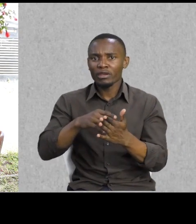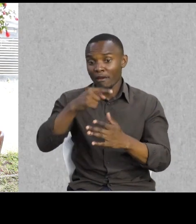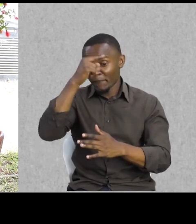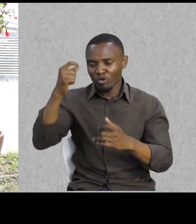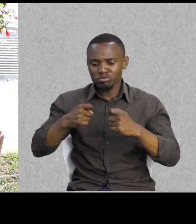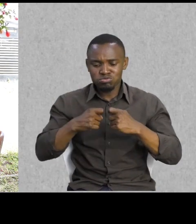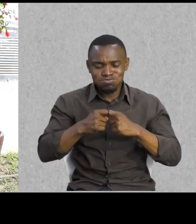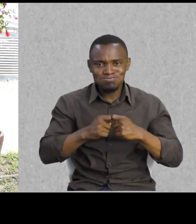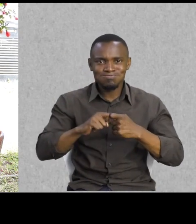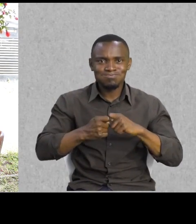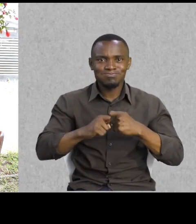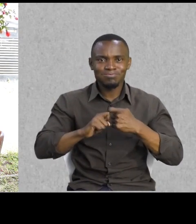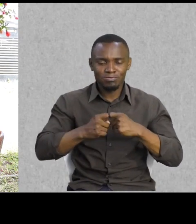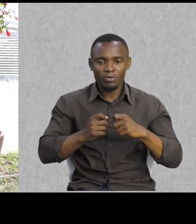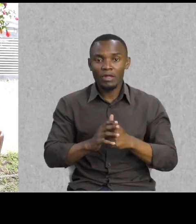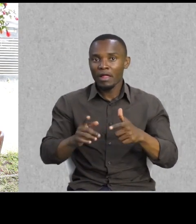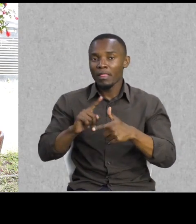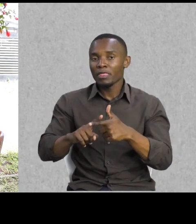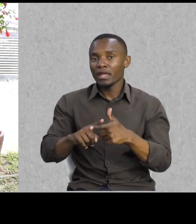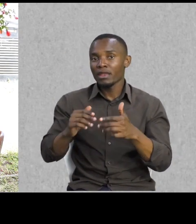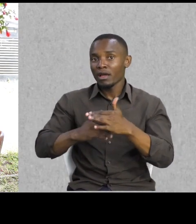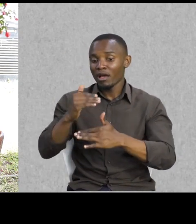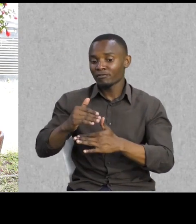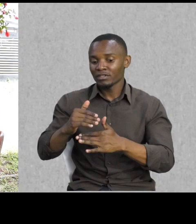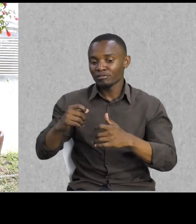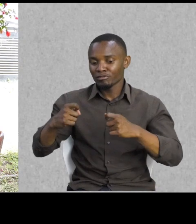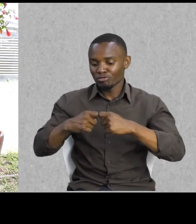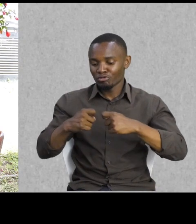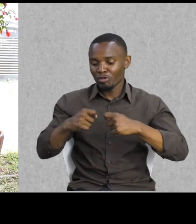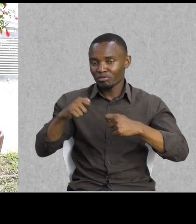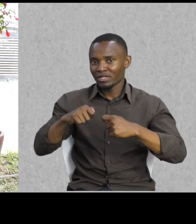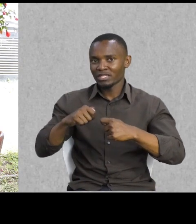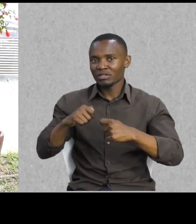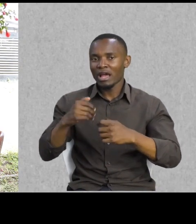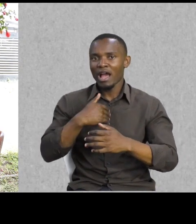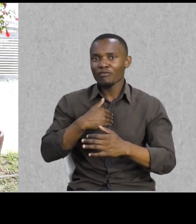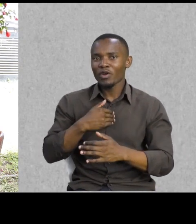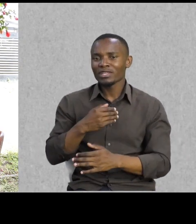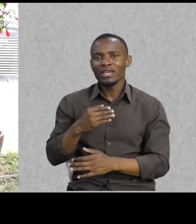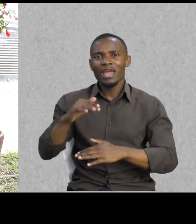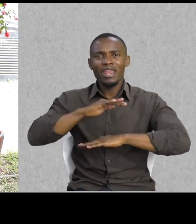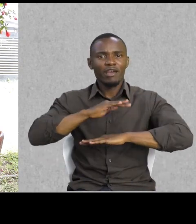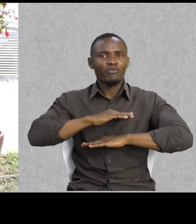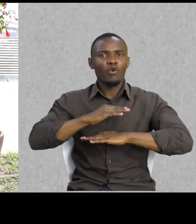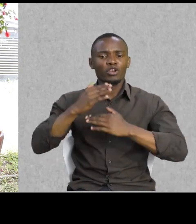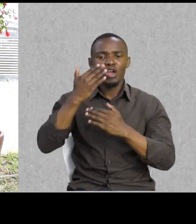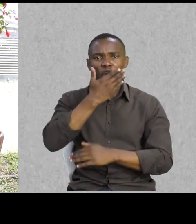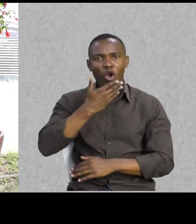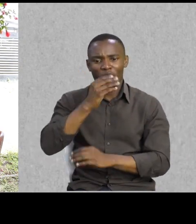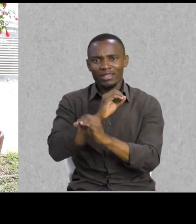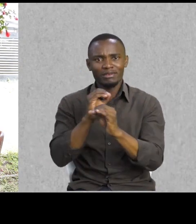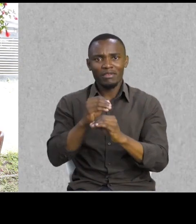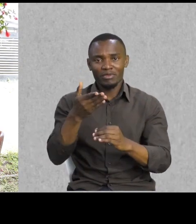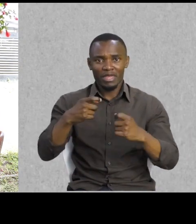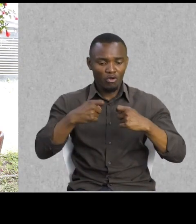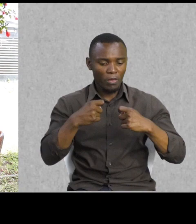right? So through that, you find out that the joint has no liquid. They are usually liquid on the bones.